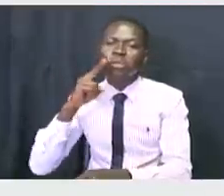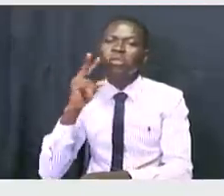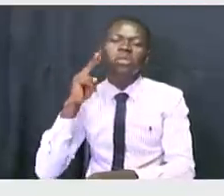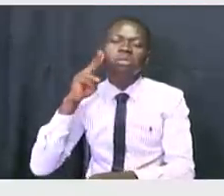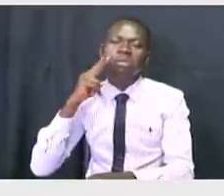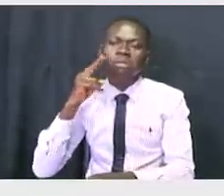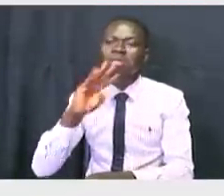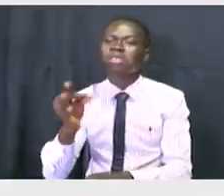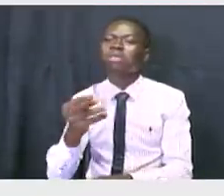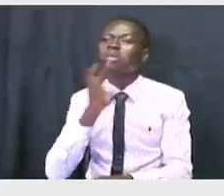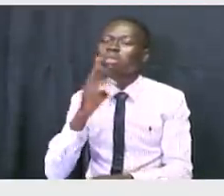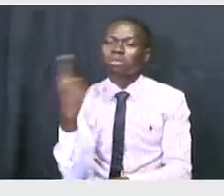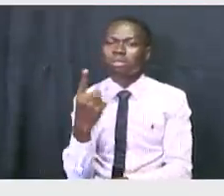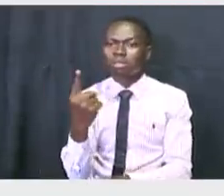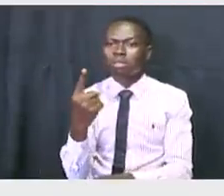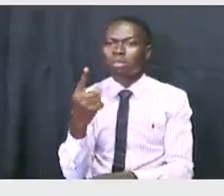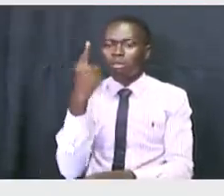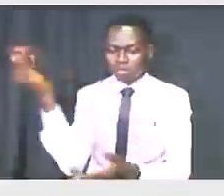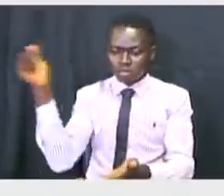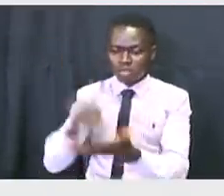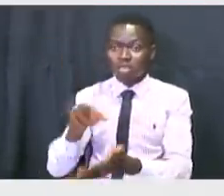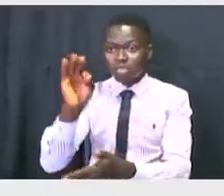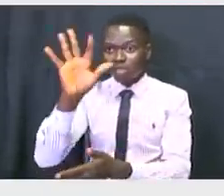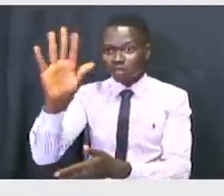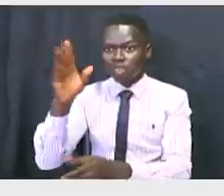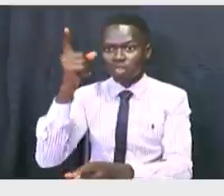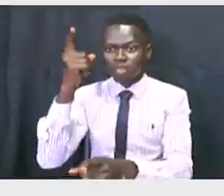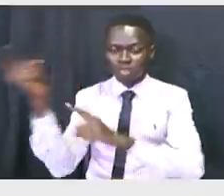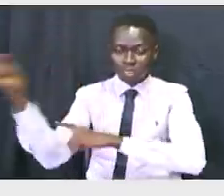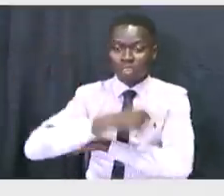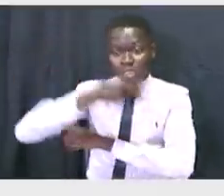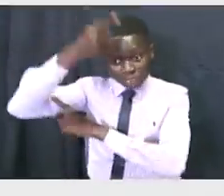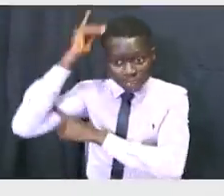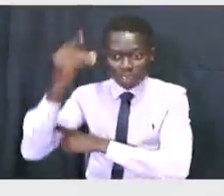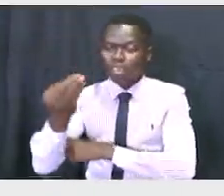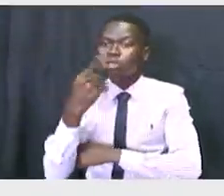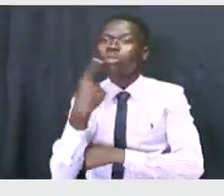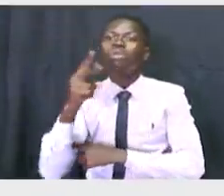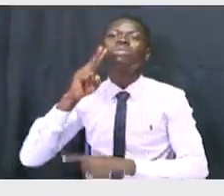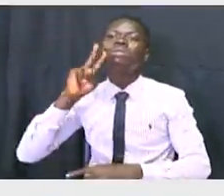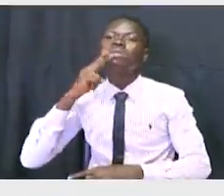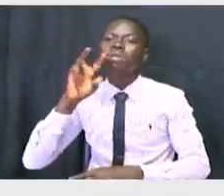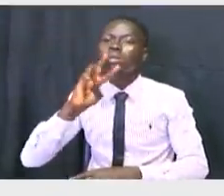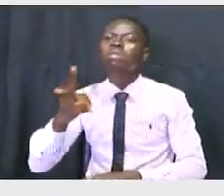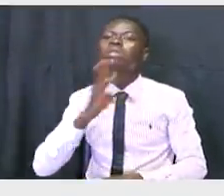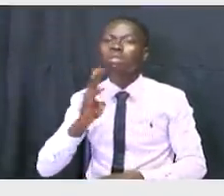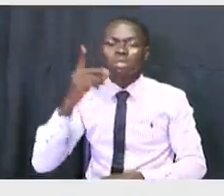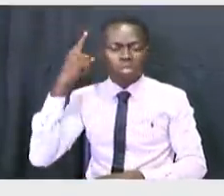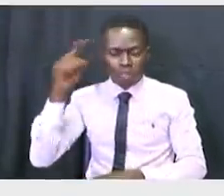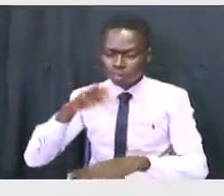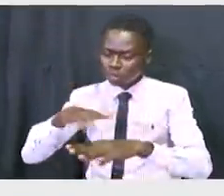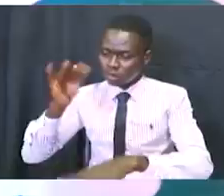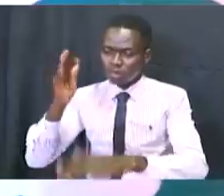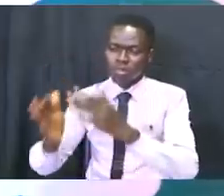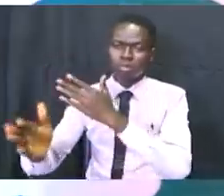he, 1,095 days, he was living on water and vegetables for the sake of the glory of his